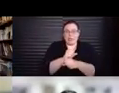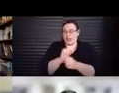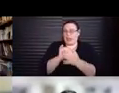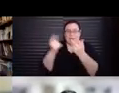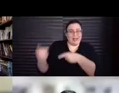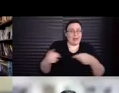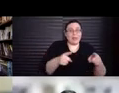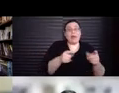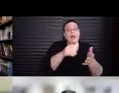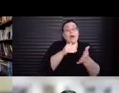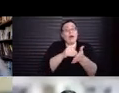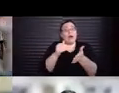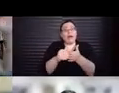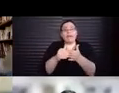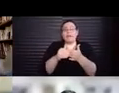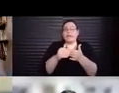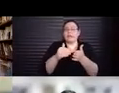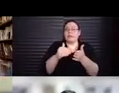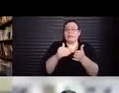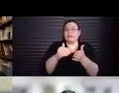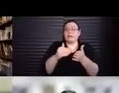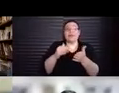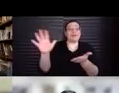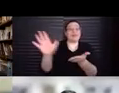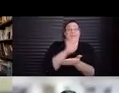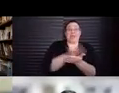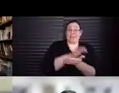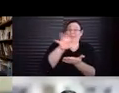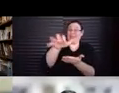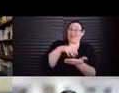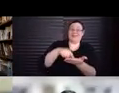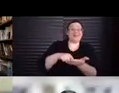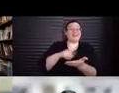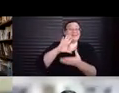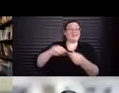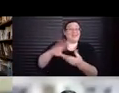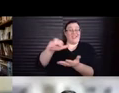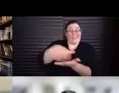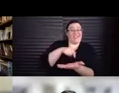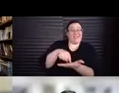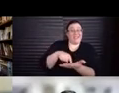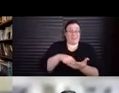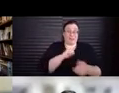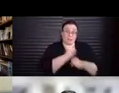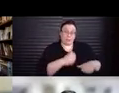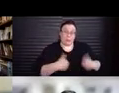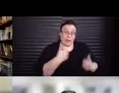of the times it was just all paper, but on the ground, it didn't really, you know,